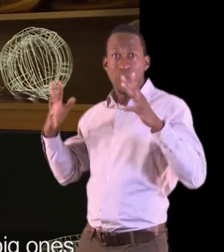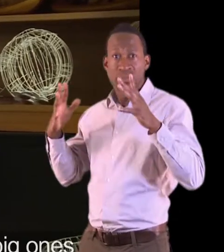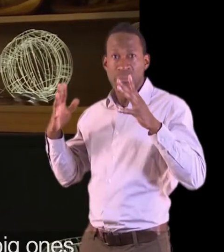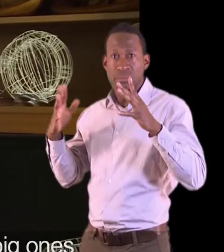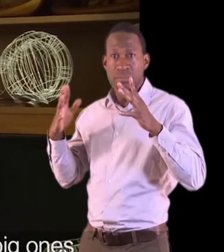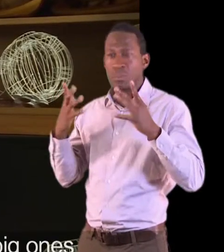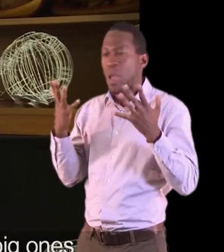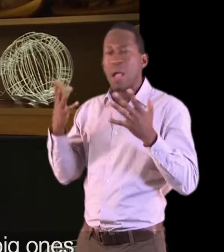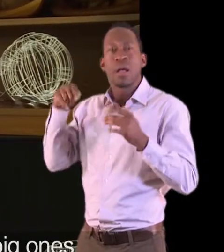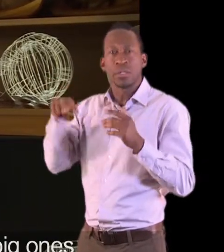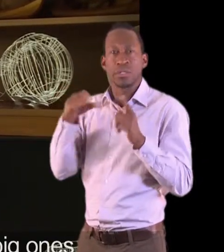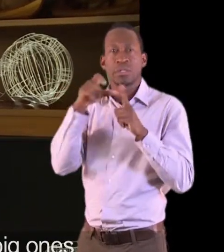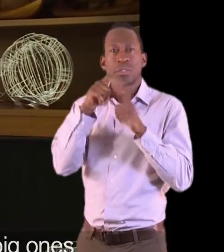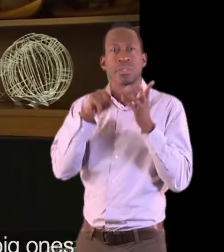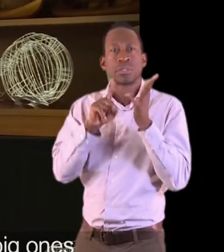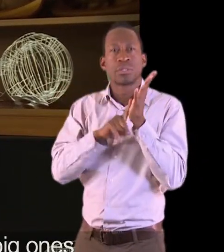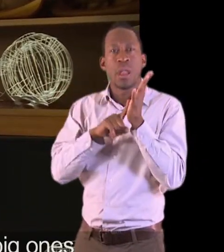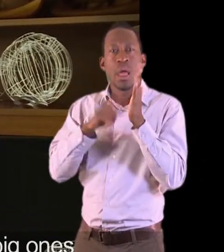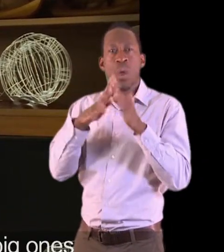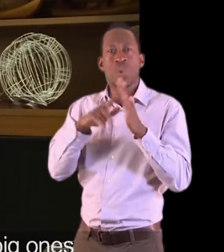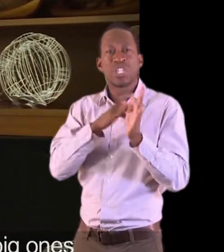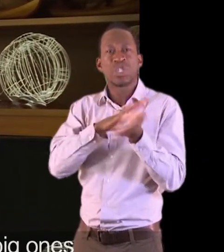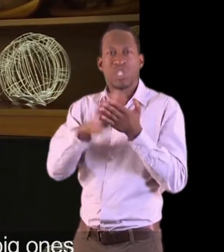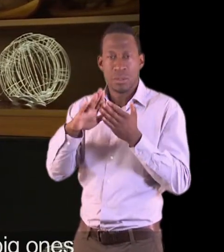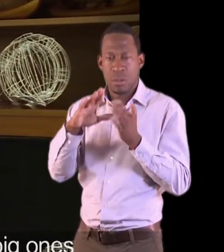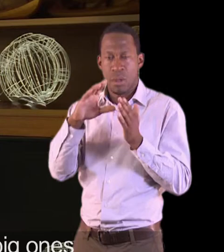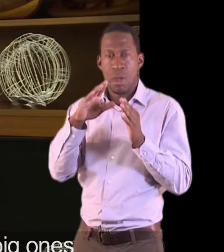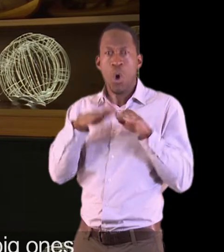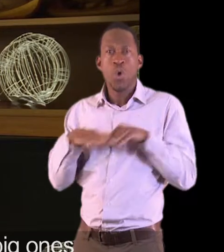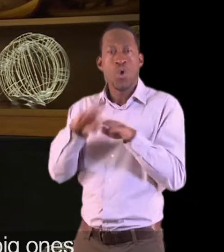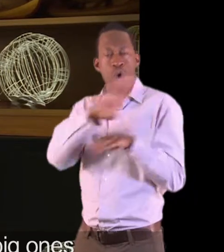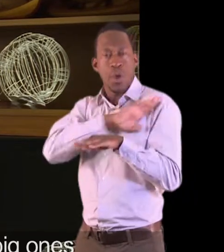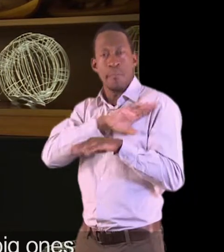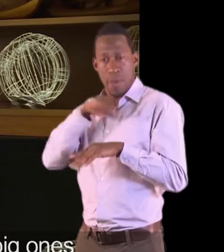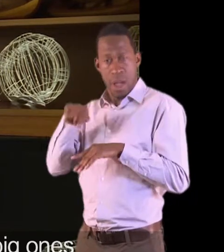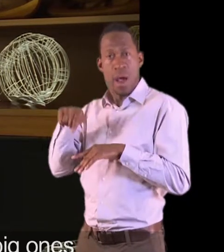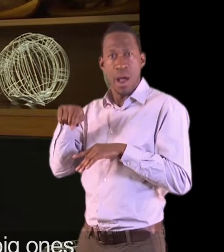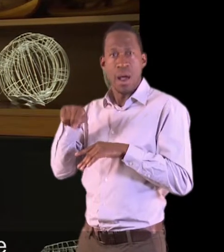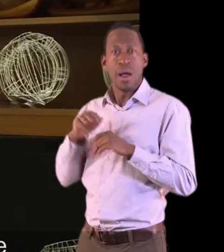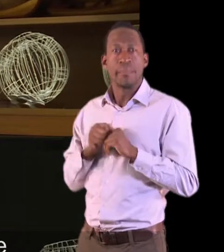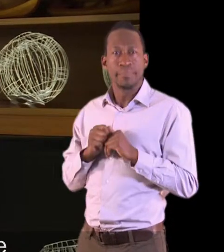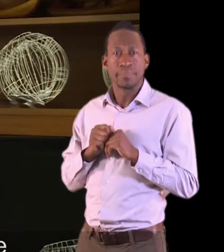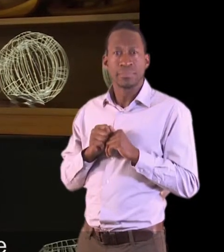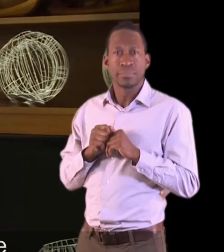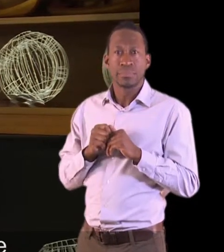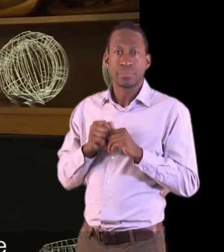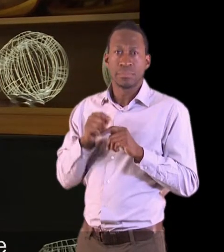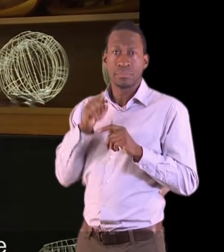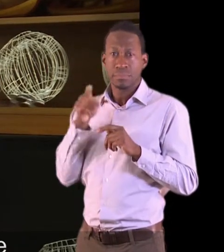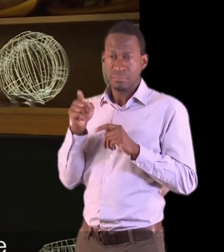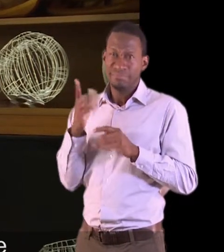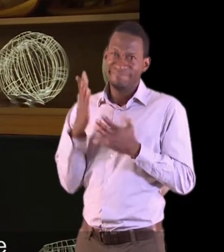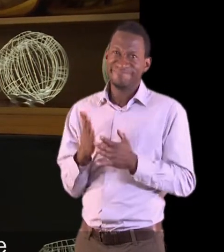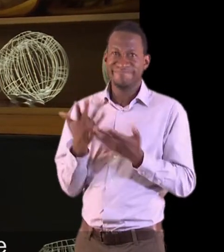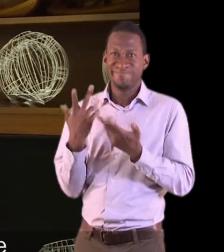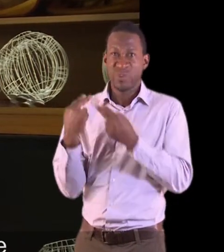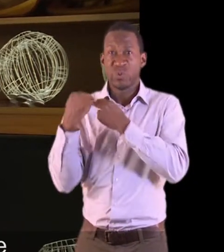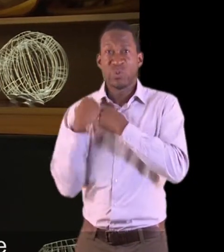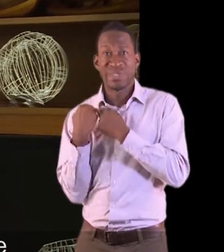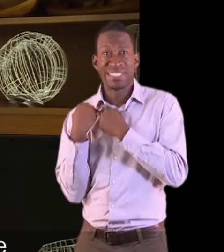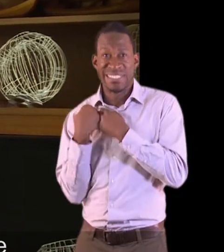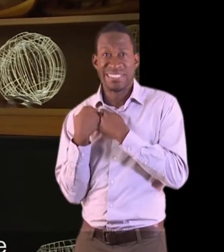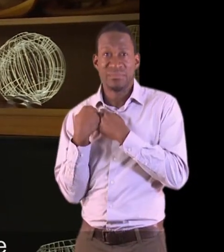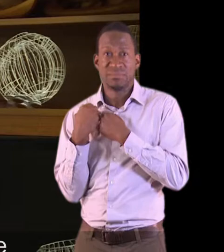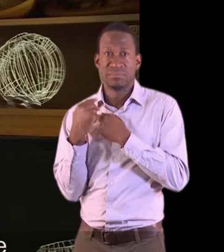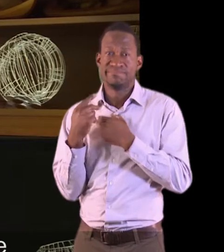4 anti-aircraft guns, big ones, in the Dulwich Common, and obviously he had his duties there.